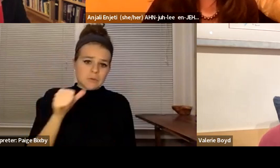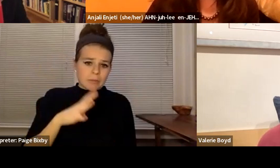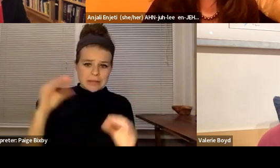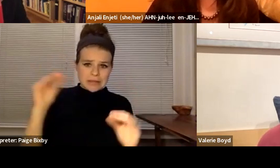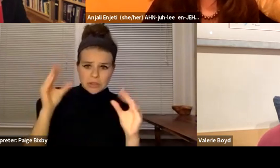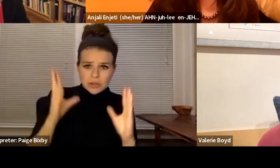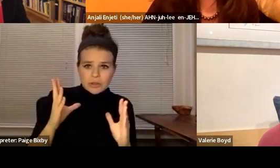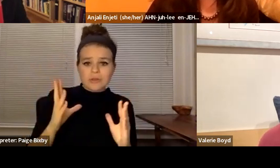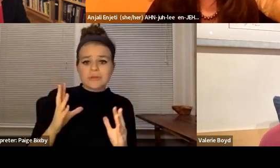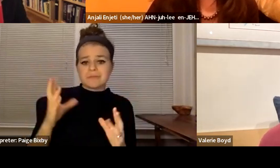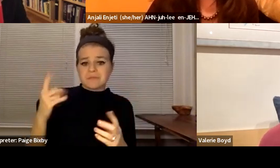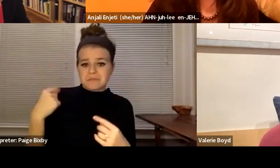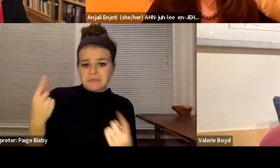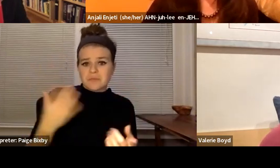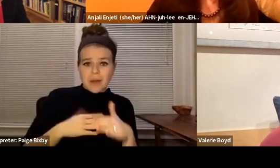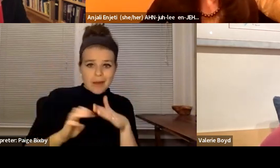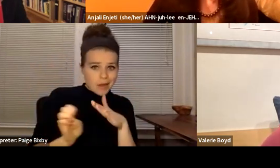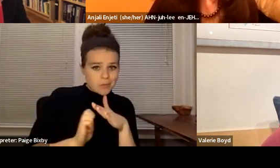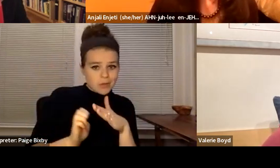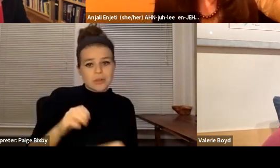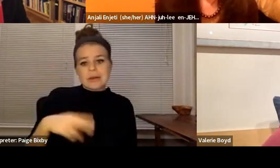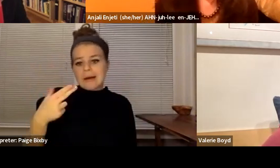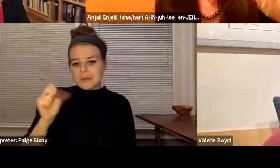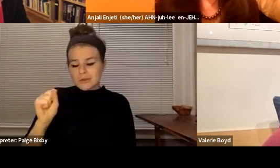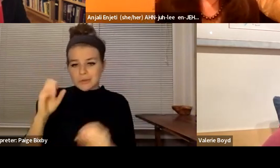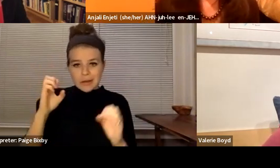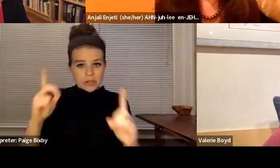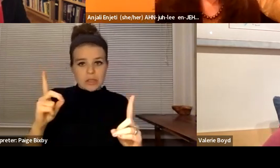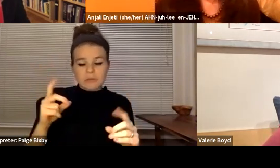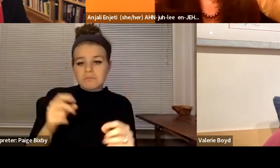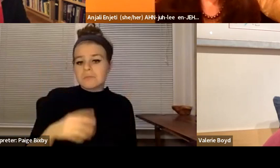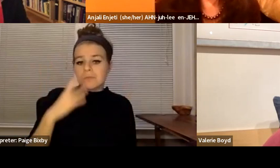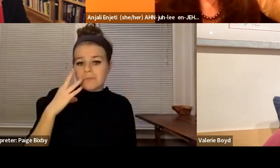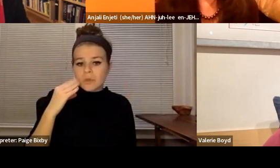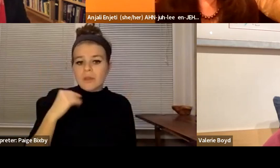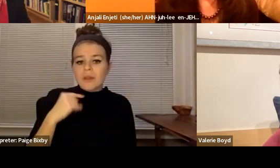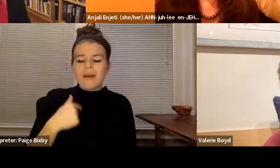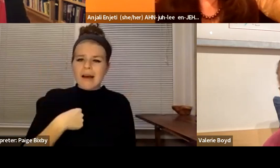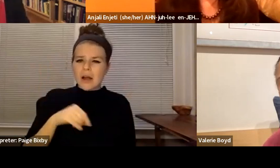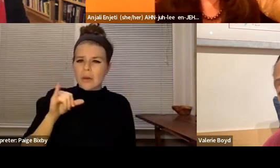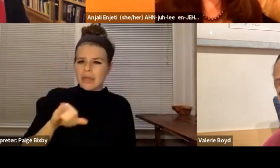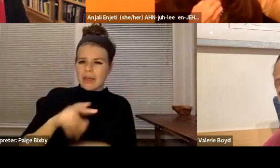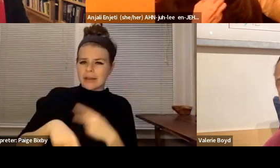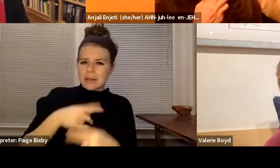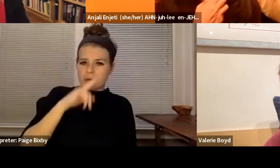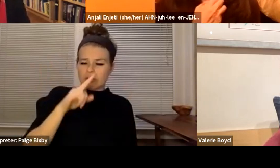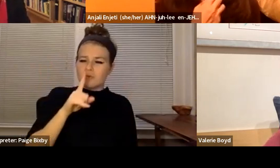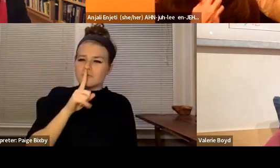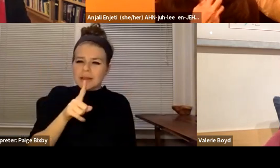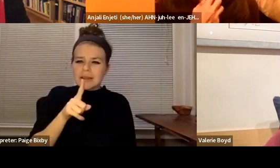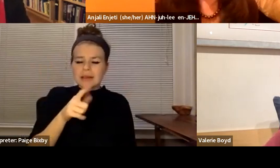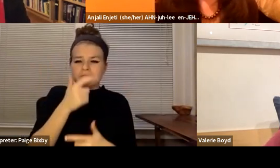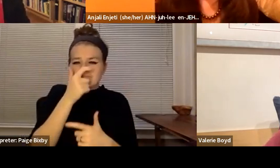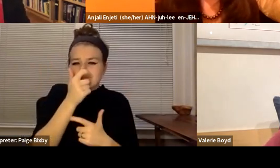elementary and high school education. And I was also just that kid who was interested in the arts of